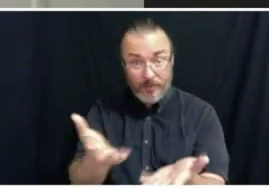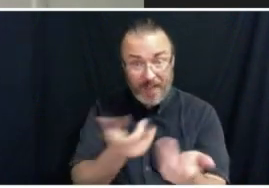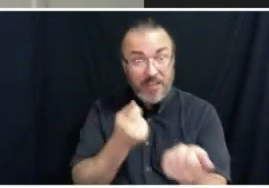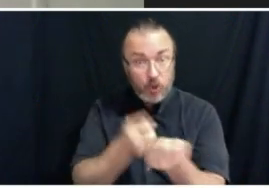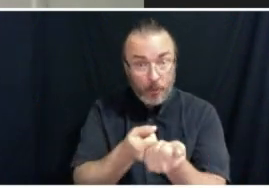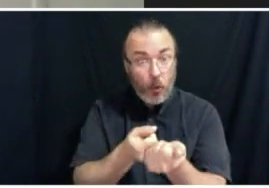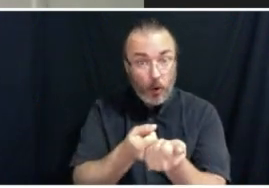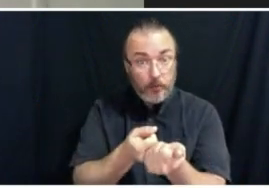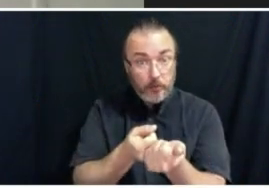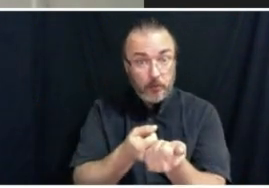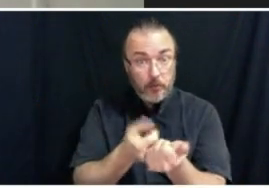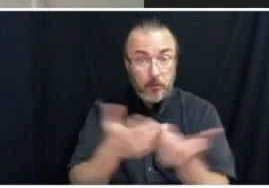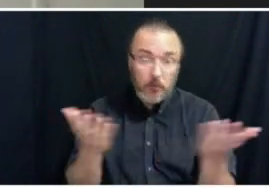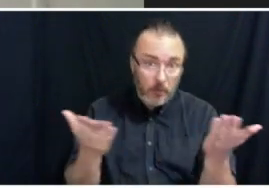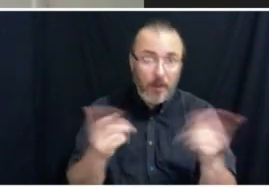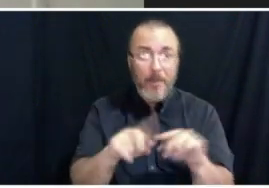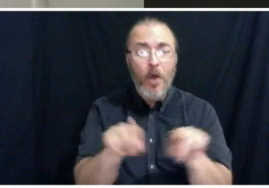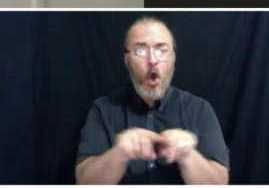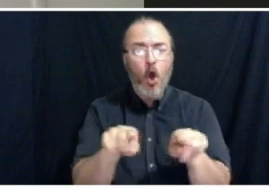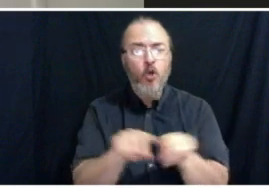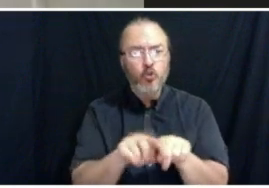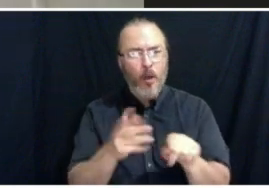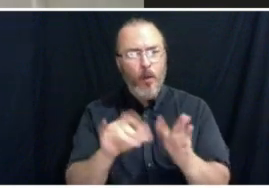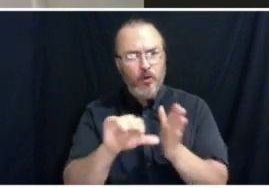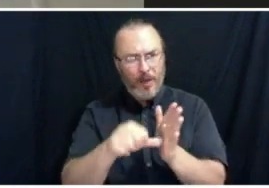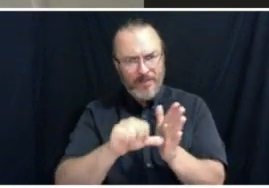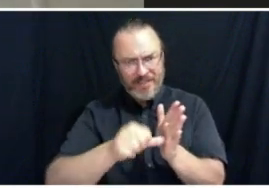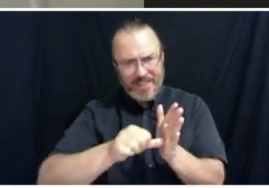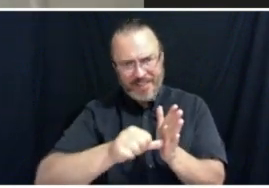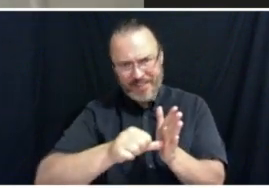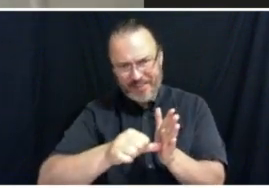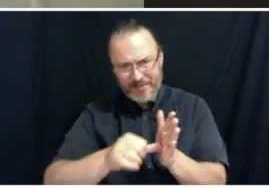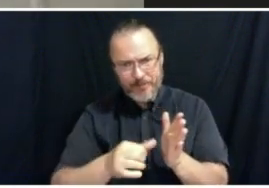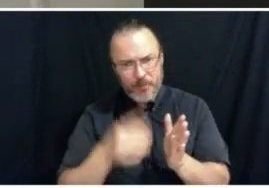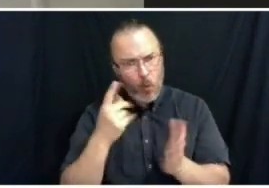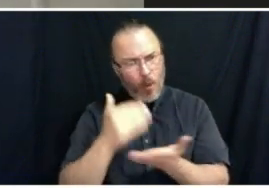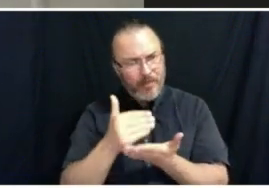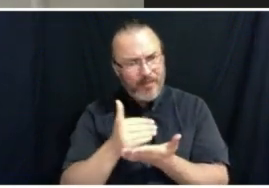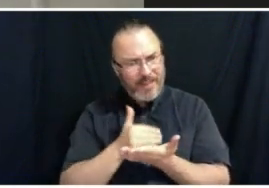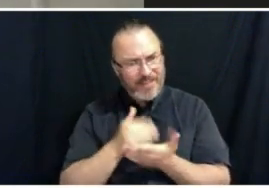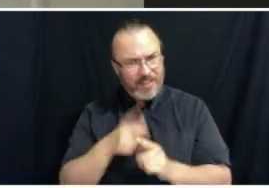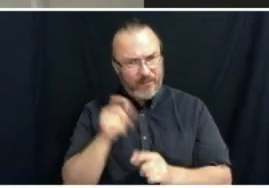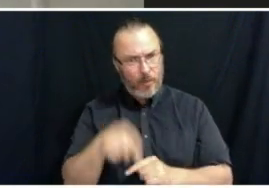needed. But I think I want to emphasize, I think one lesson from this pandemic,